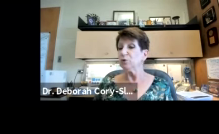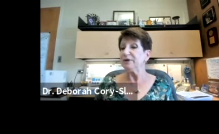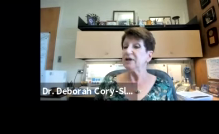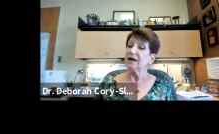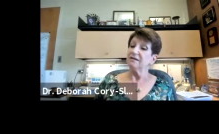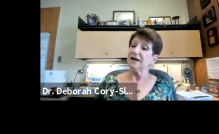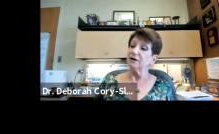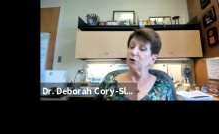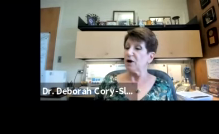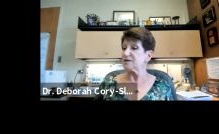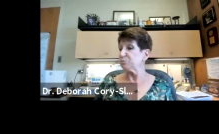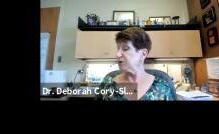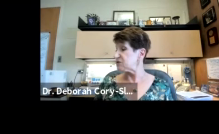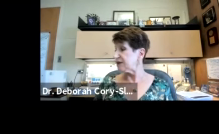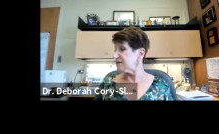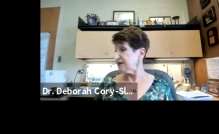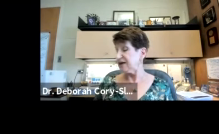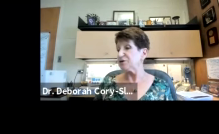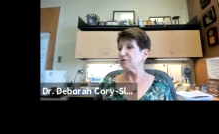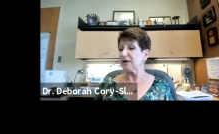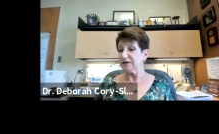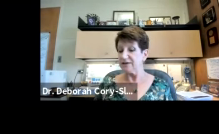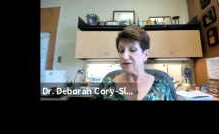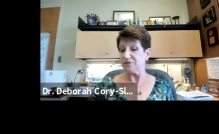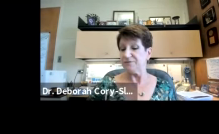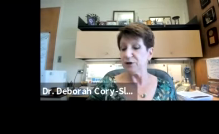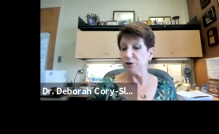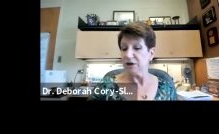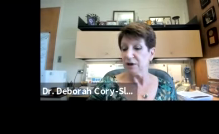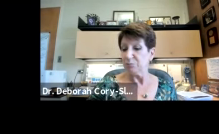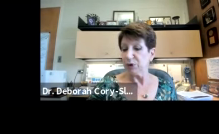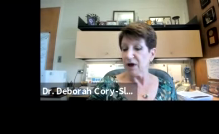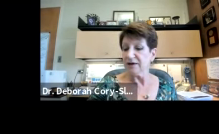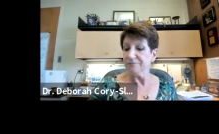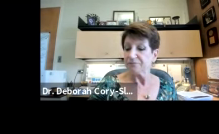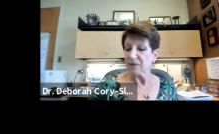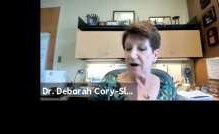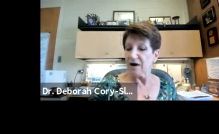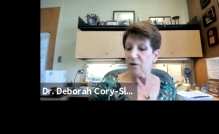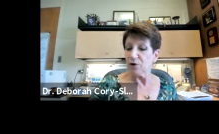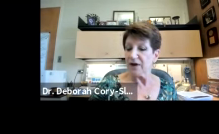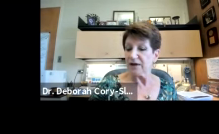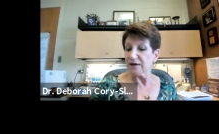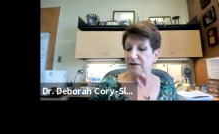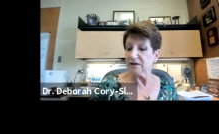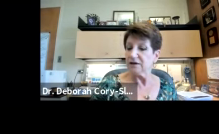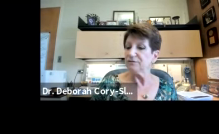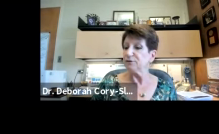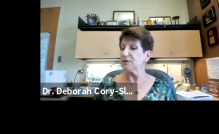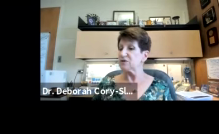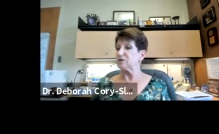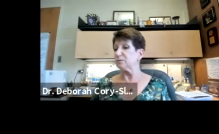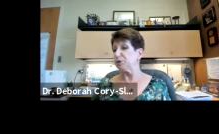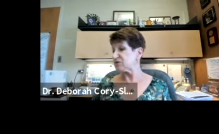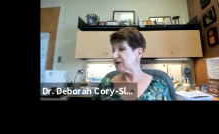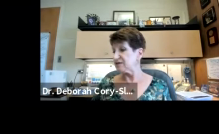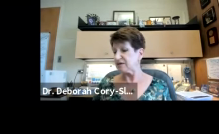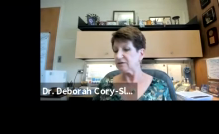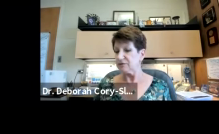pregnant woman, they can cross the placenta and get directly into the fetal blood, or they can influence